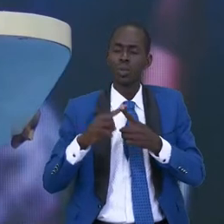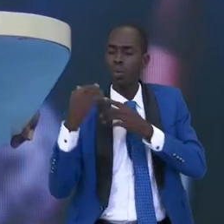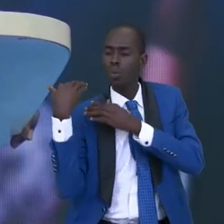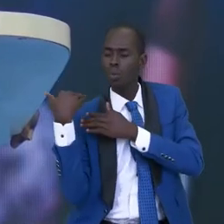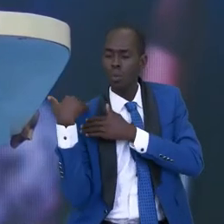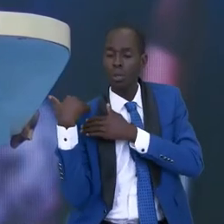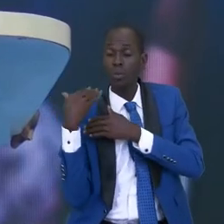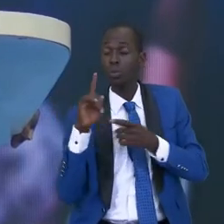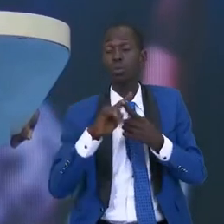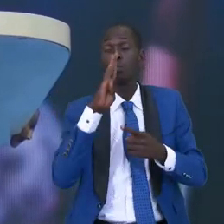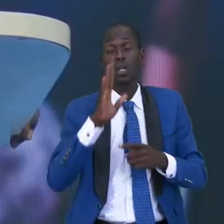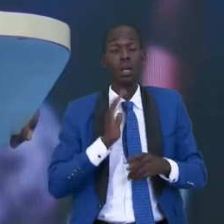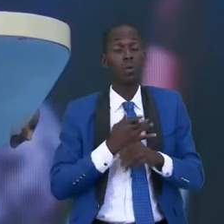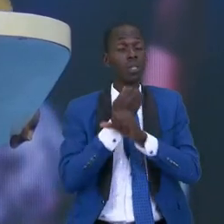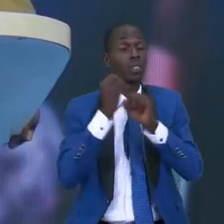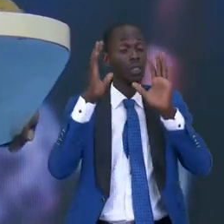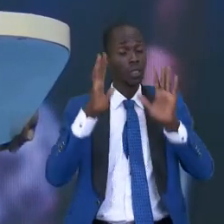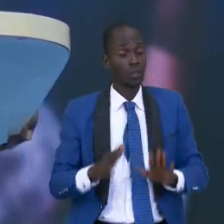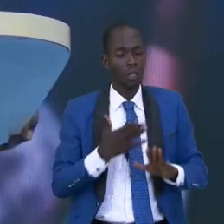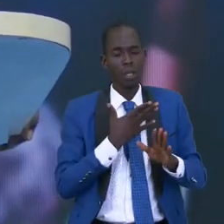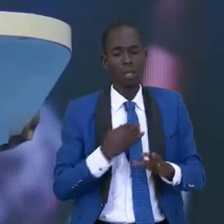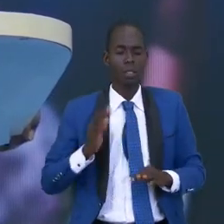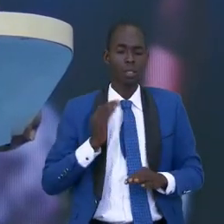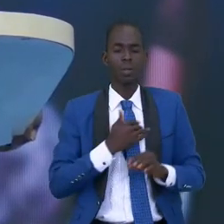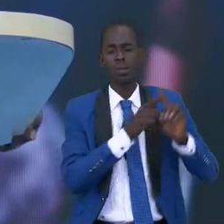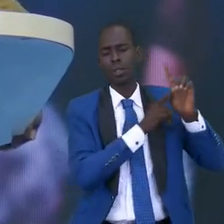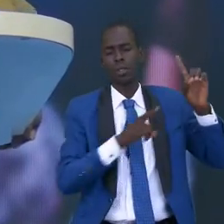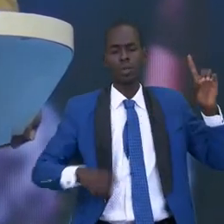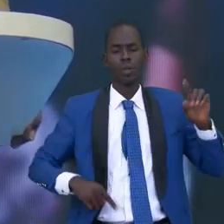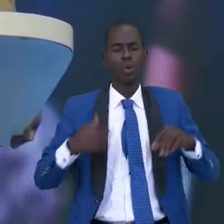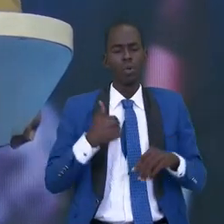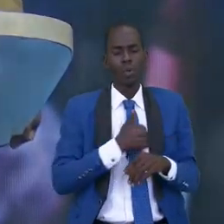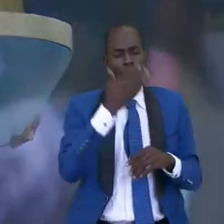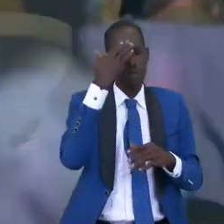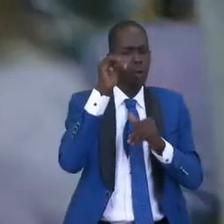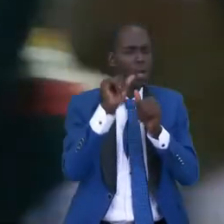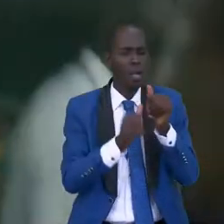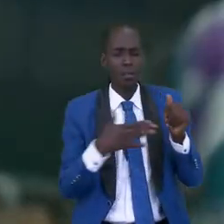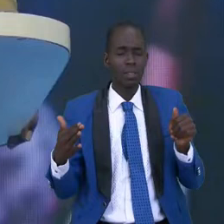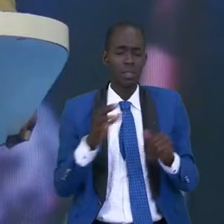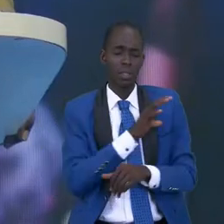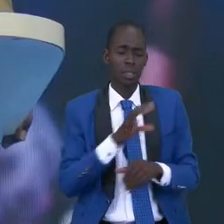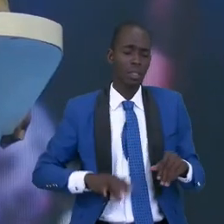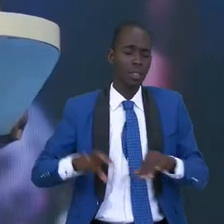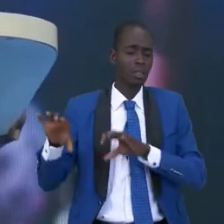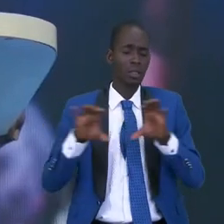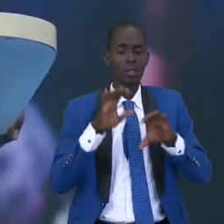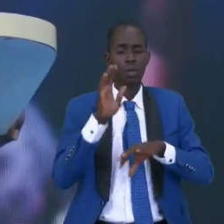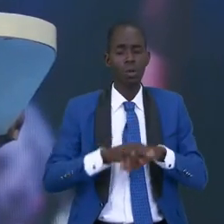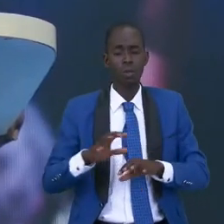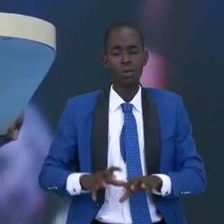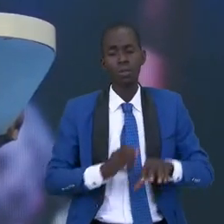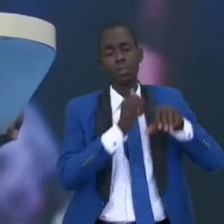our Lord. And we know everything he did on Calvary is for everyone